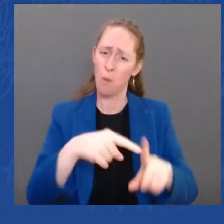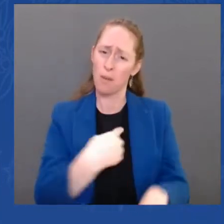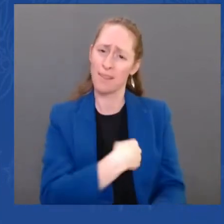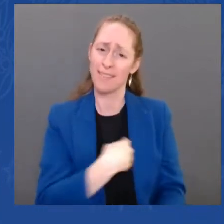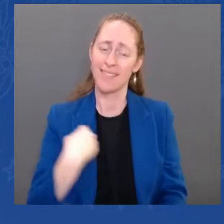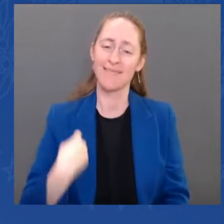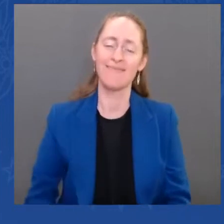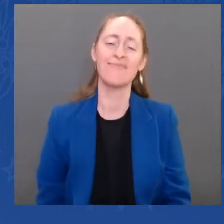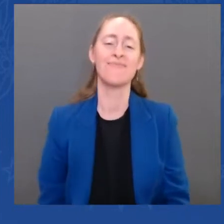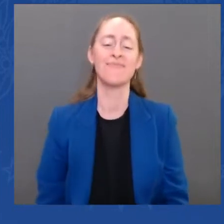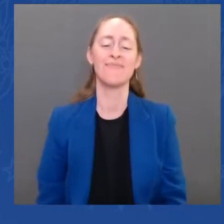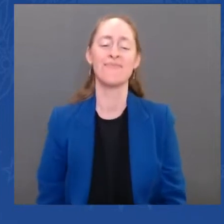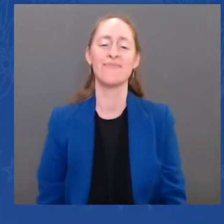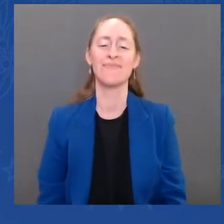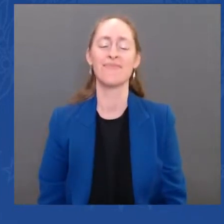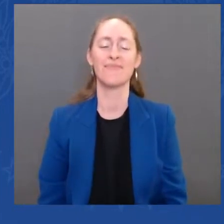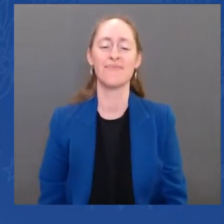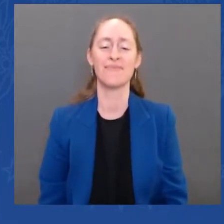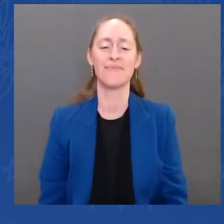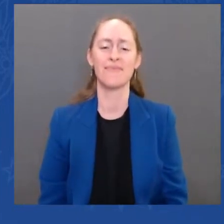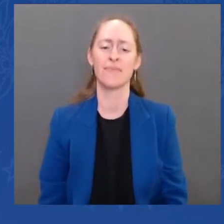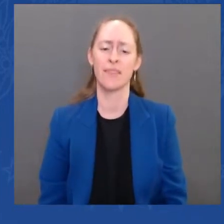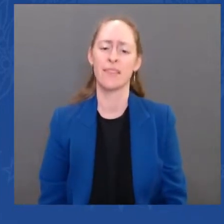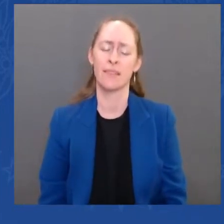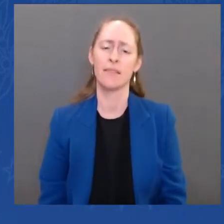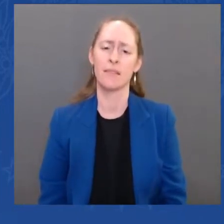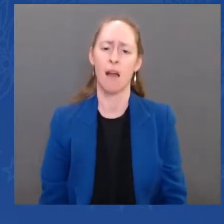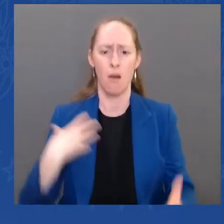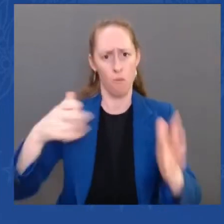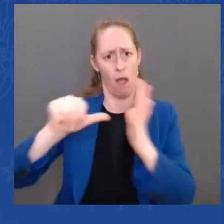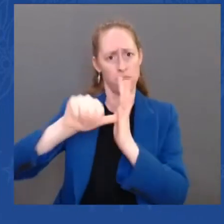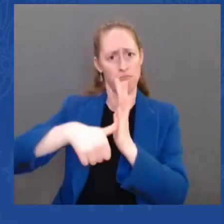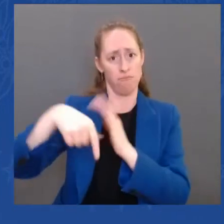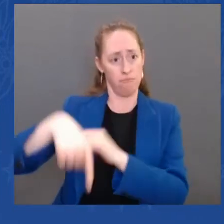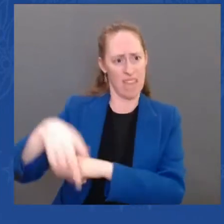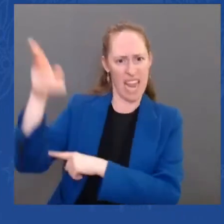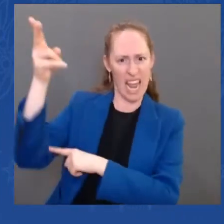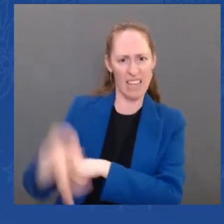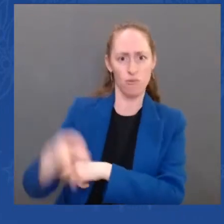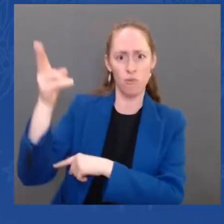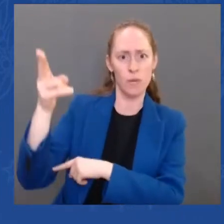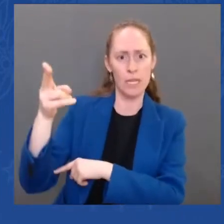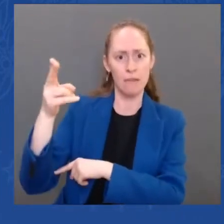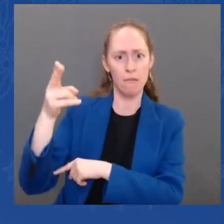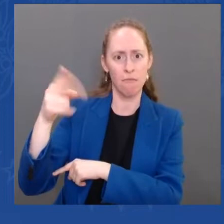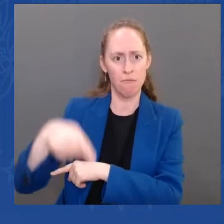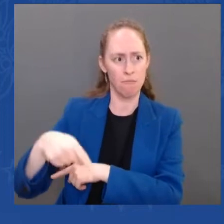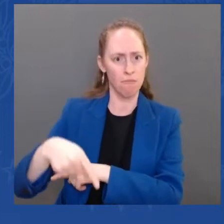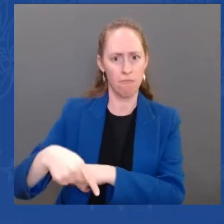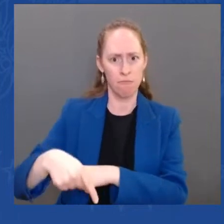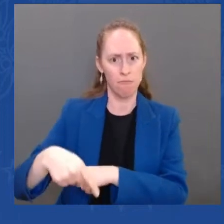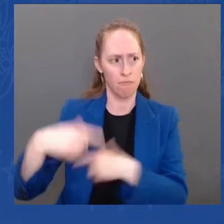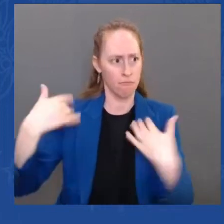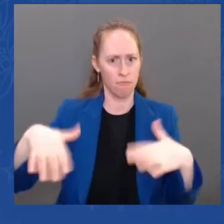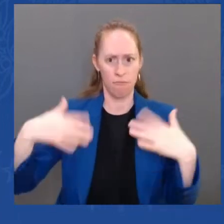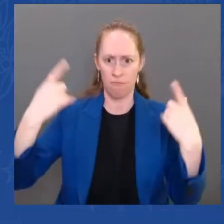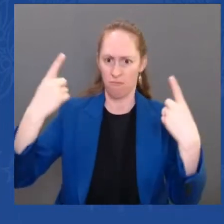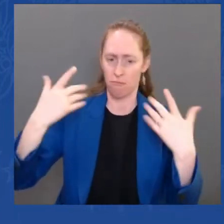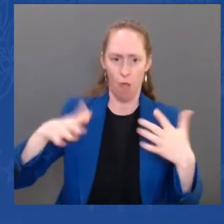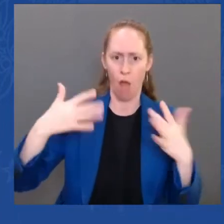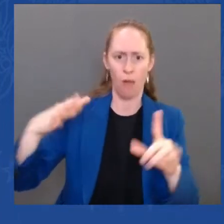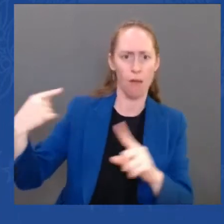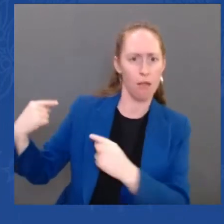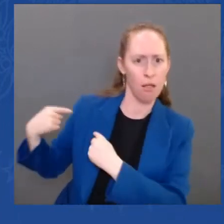going to be written in the ASEAN countries and our relationship with you. It's the future in the coming years and decades.